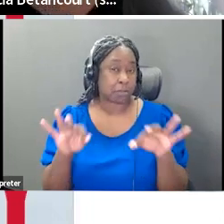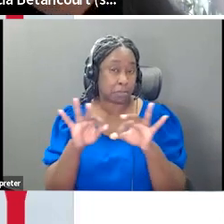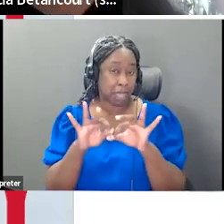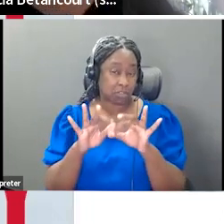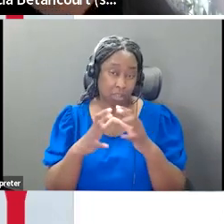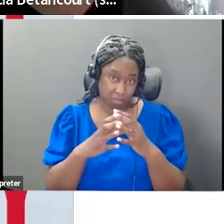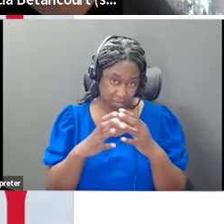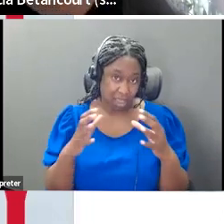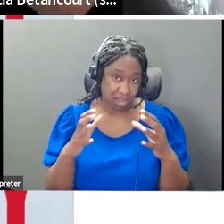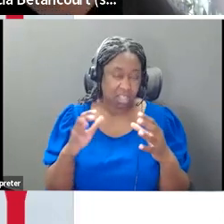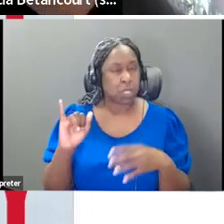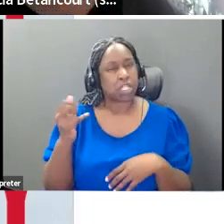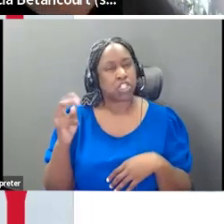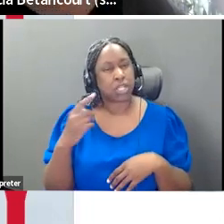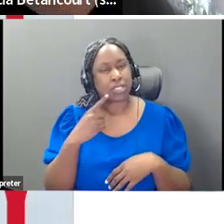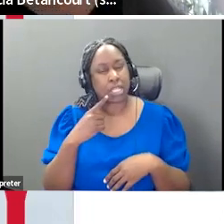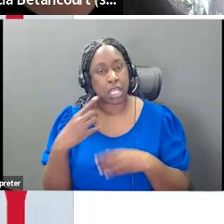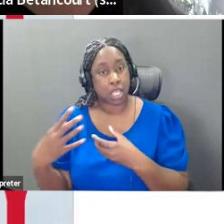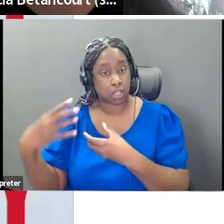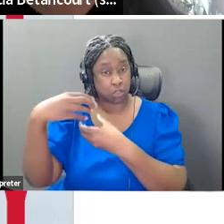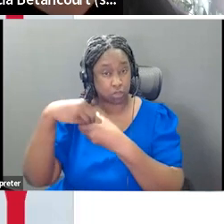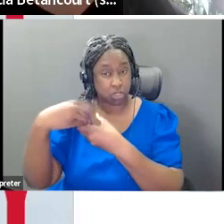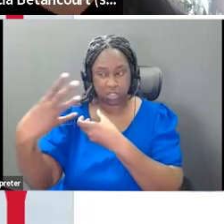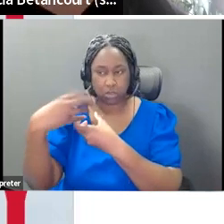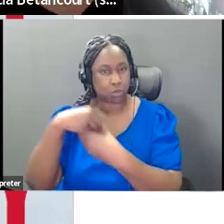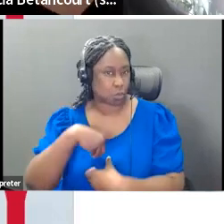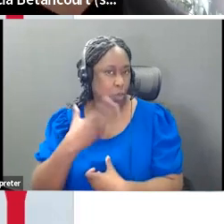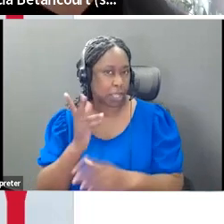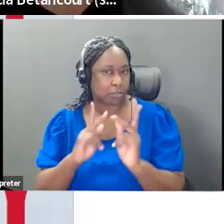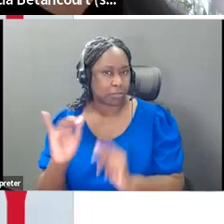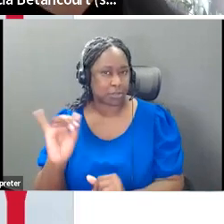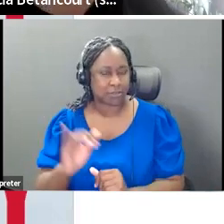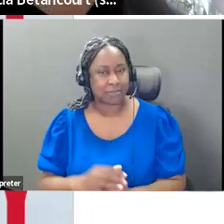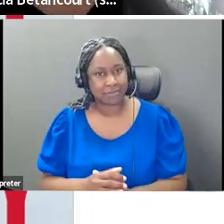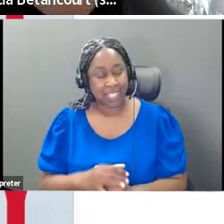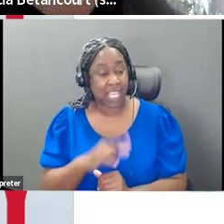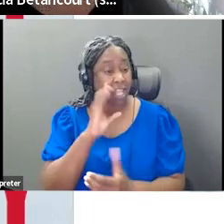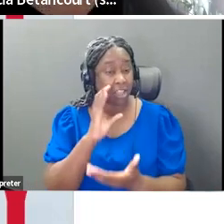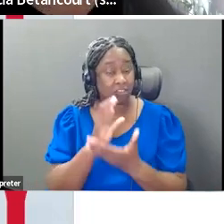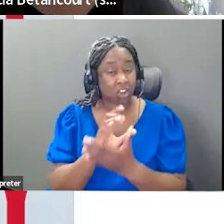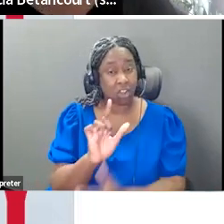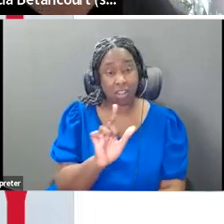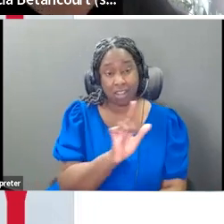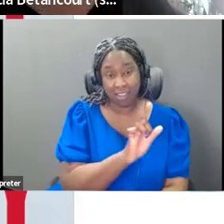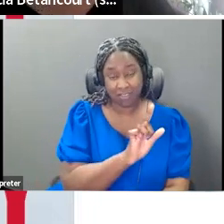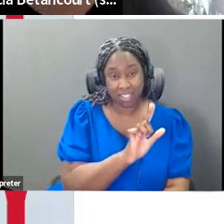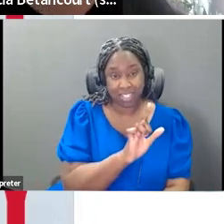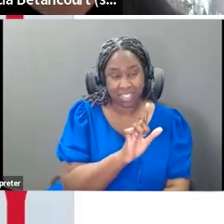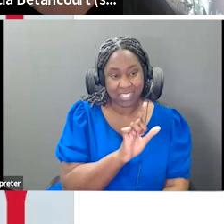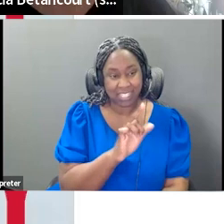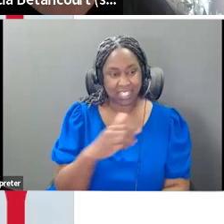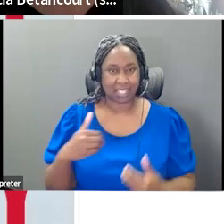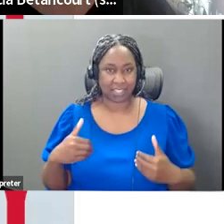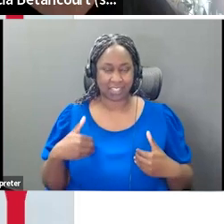saying, inclusivity also includes white people. And this photo on the left features a